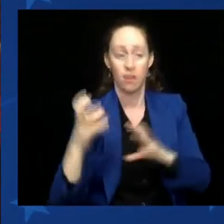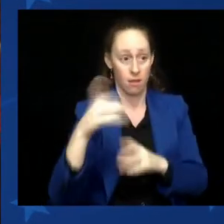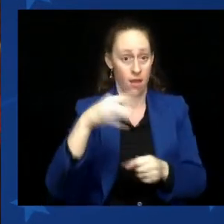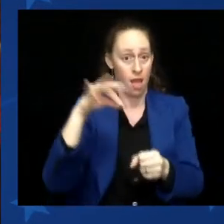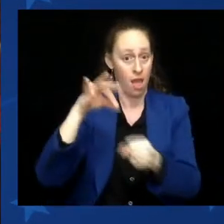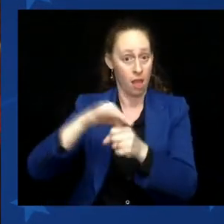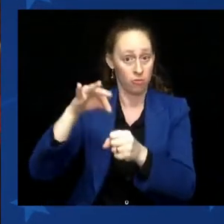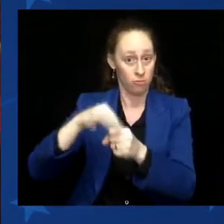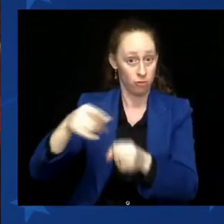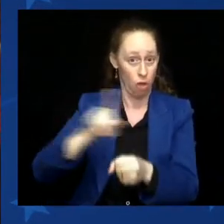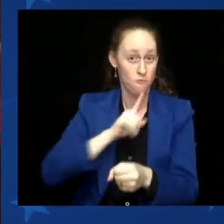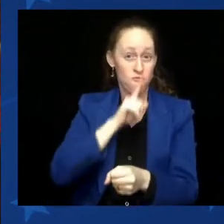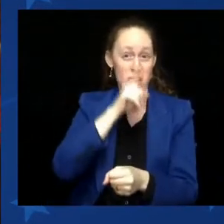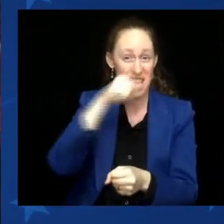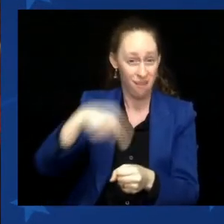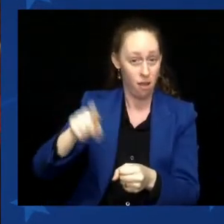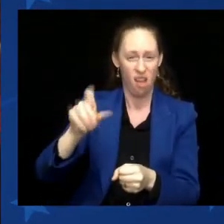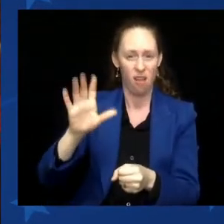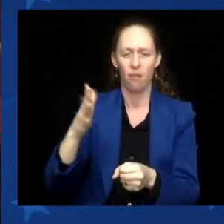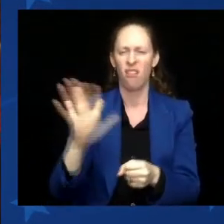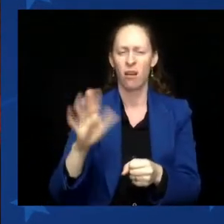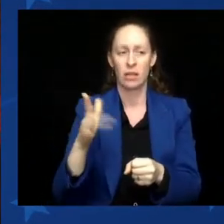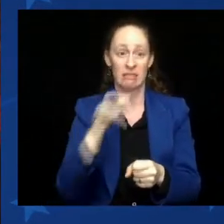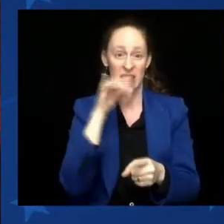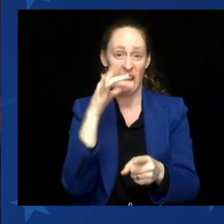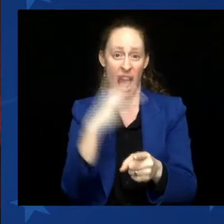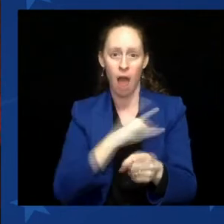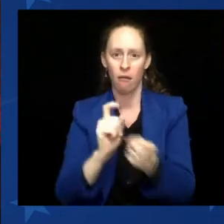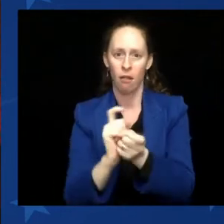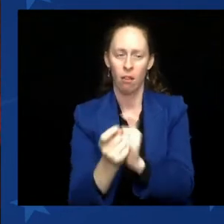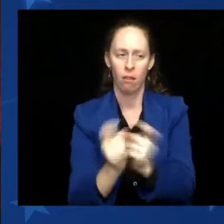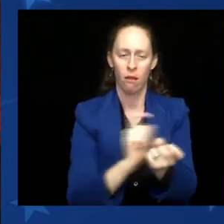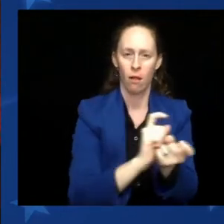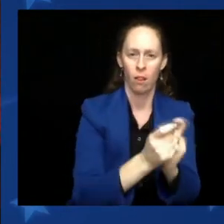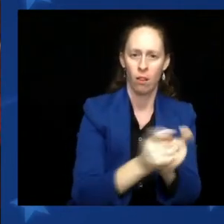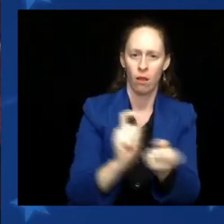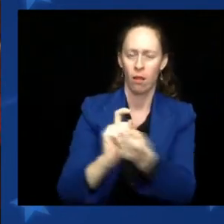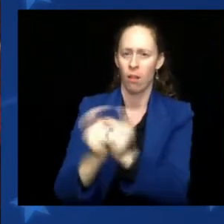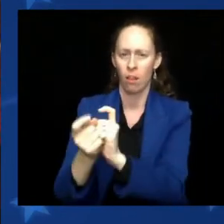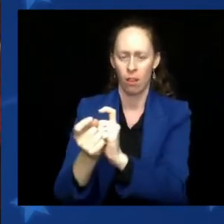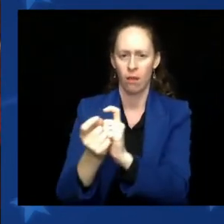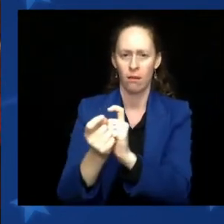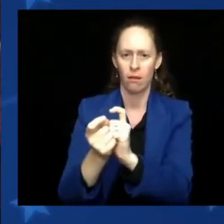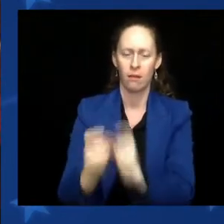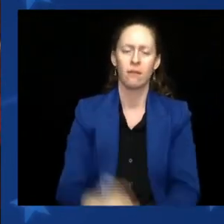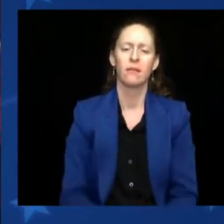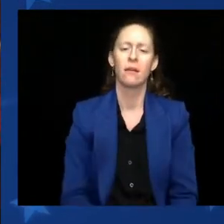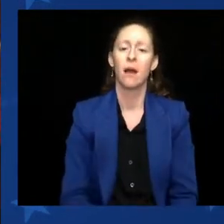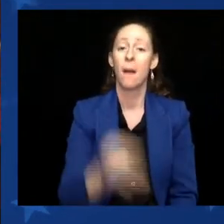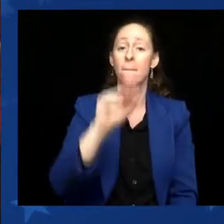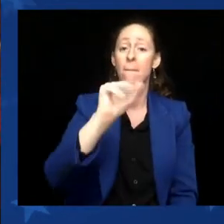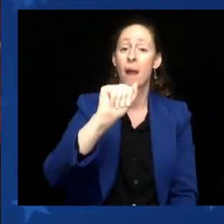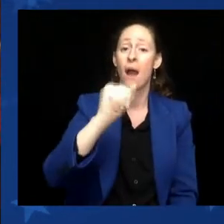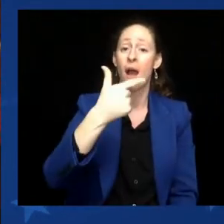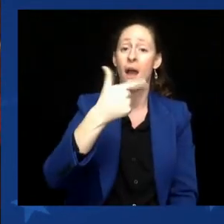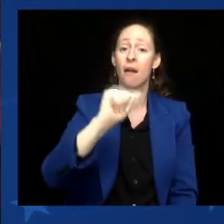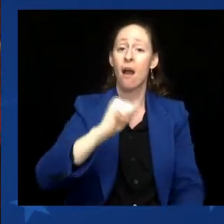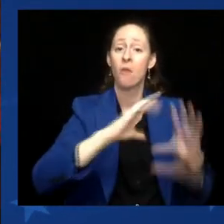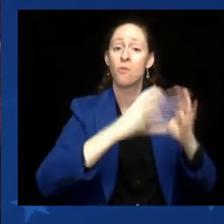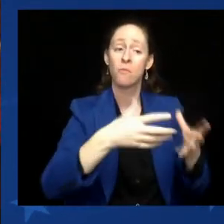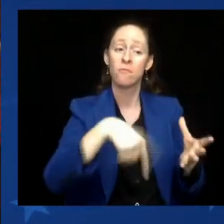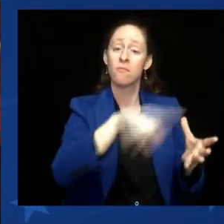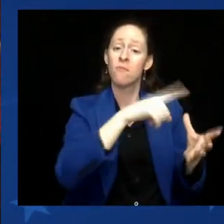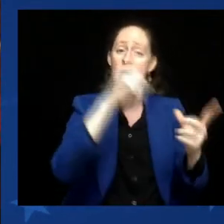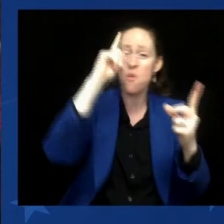MAGA forces are determined to take this country backwards, backwards to an America where